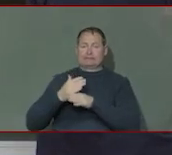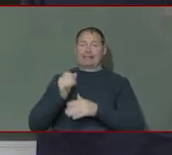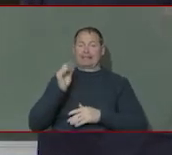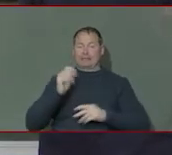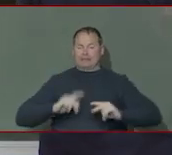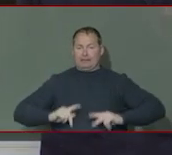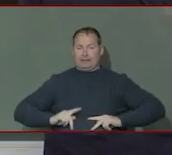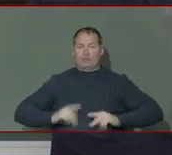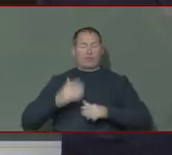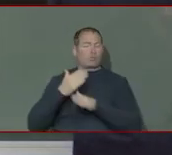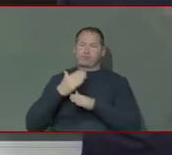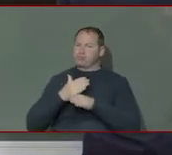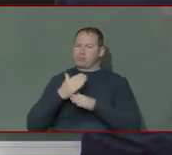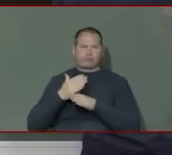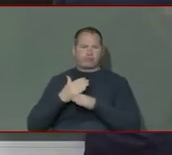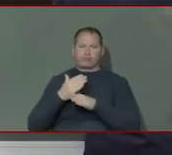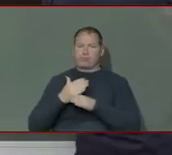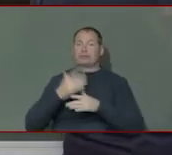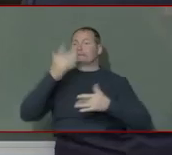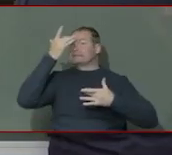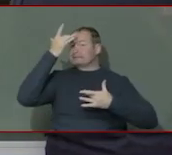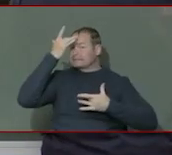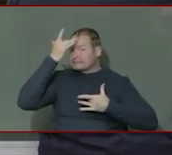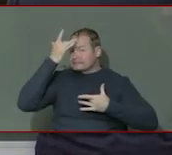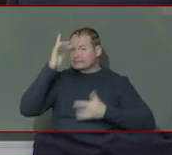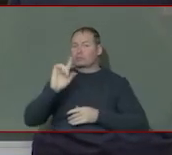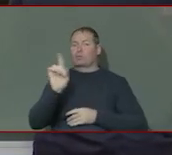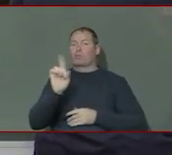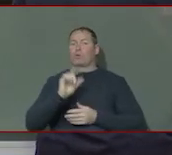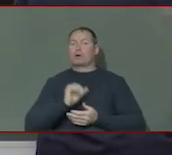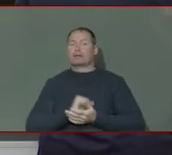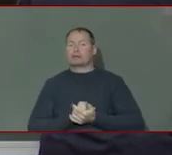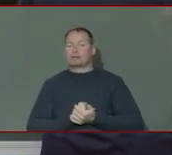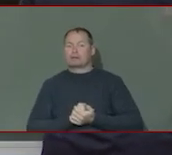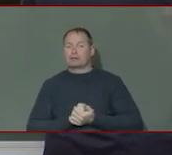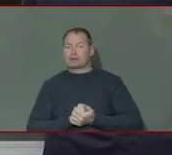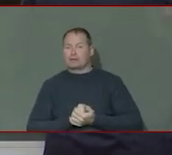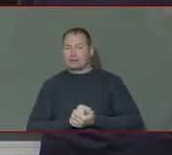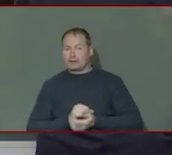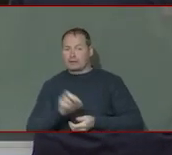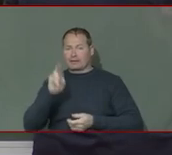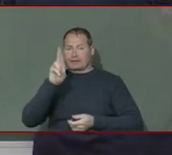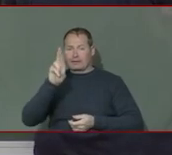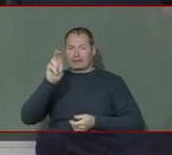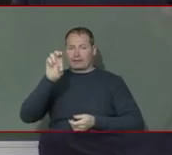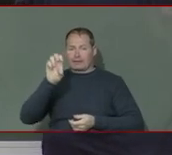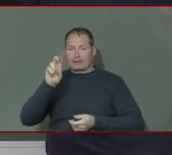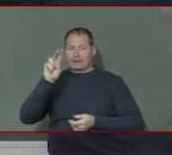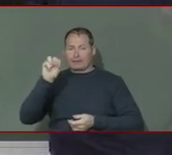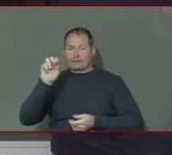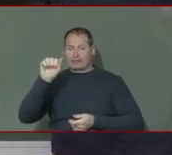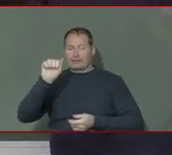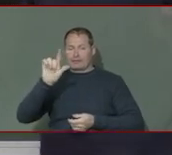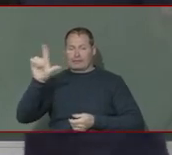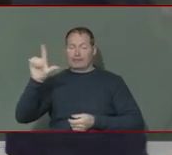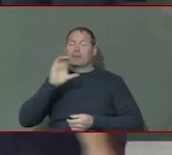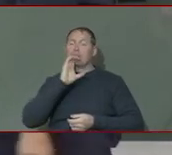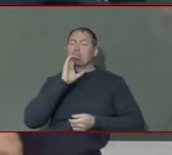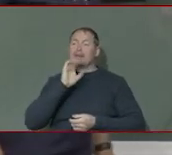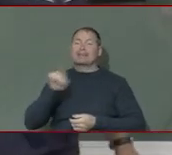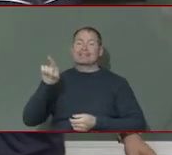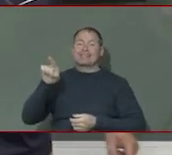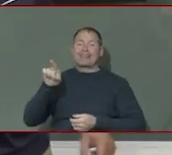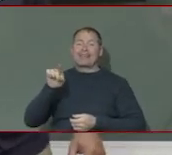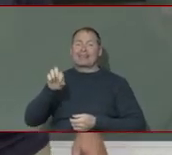kidneys, we use the word renal. Please take note of the word renal.